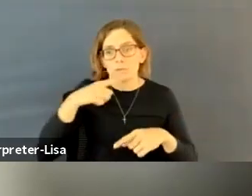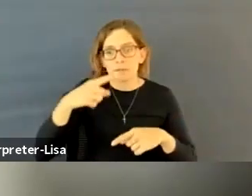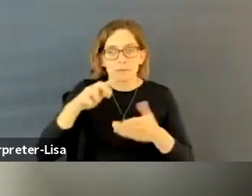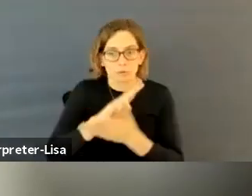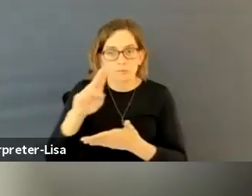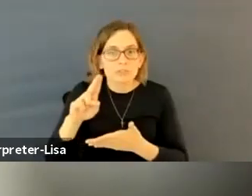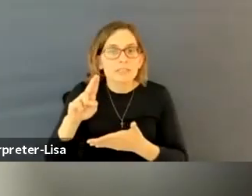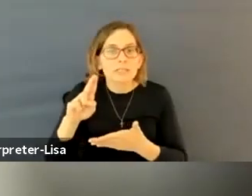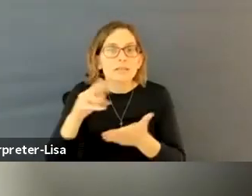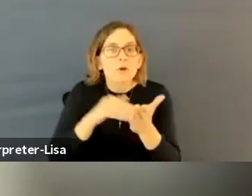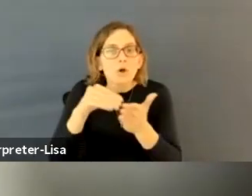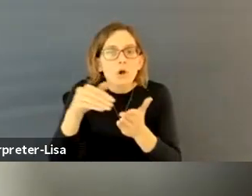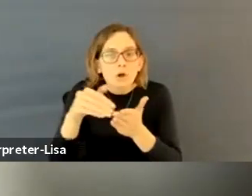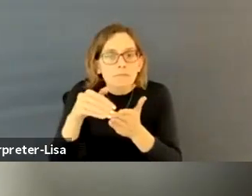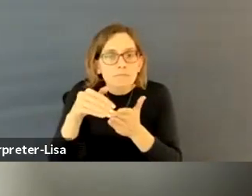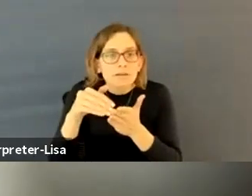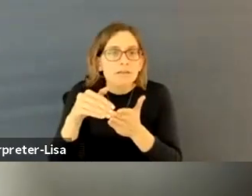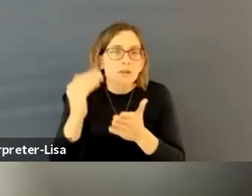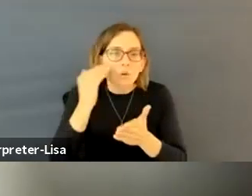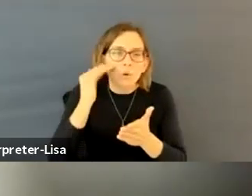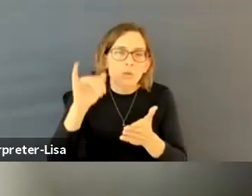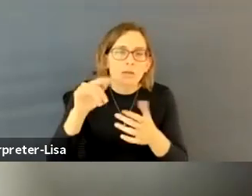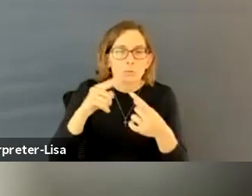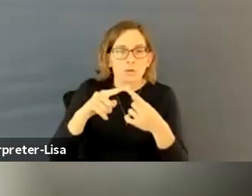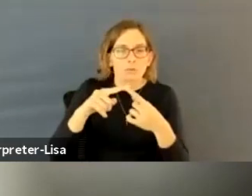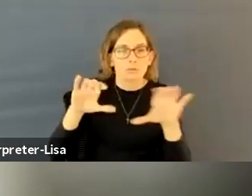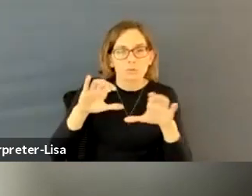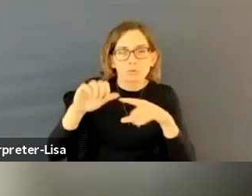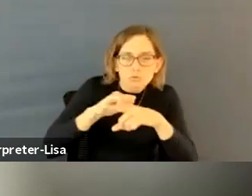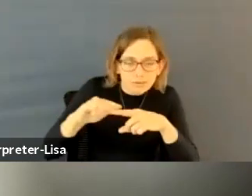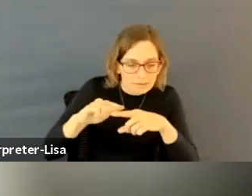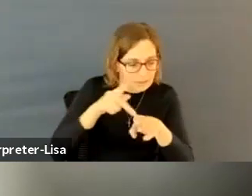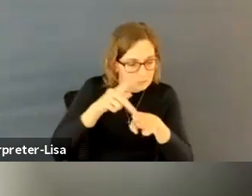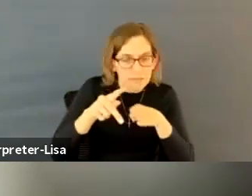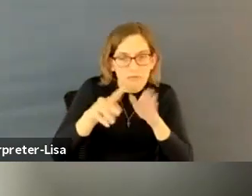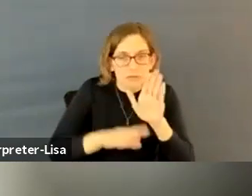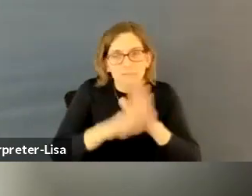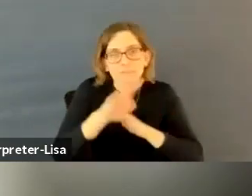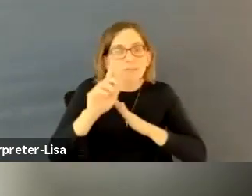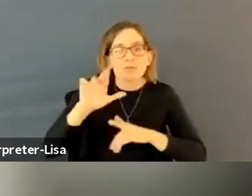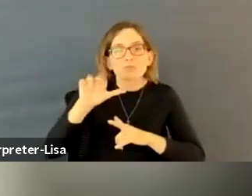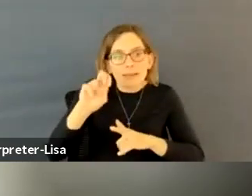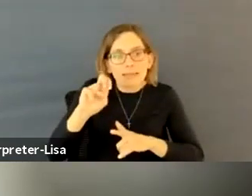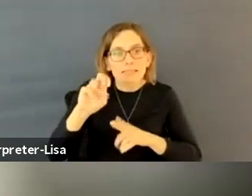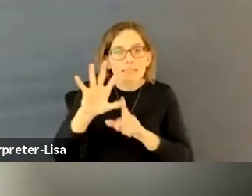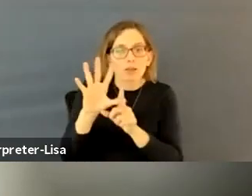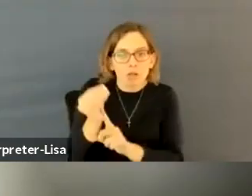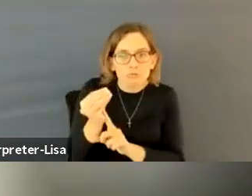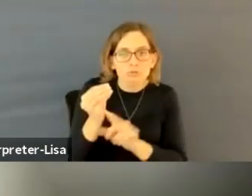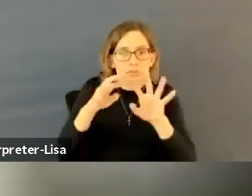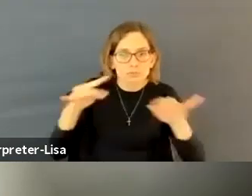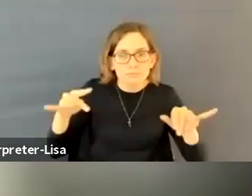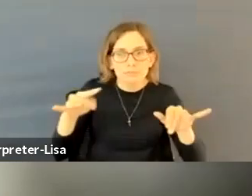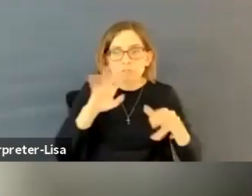And oftentimes, you know, when we do trainings, professional development around race and culture and so on, we always touch